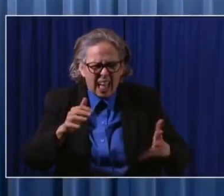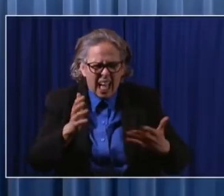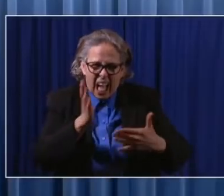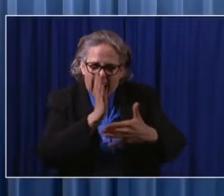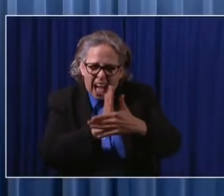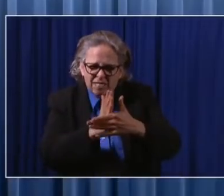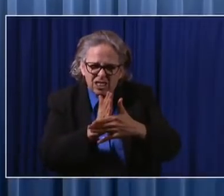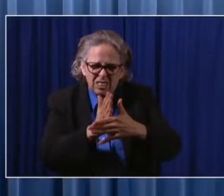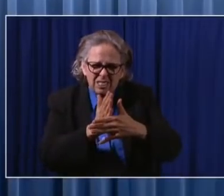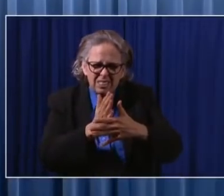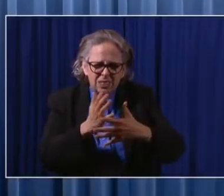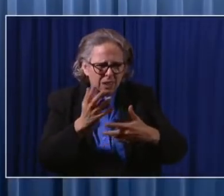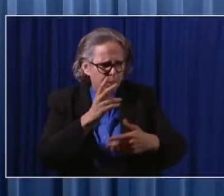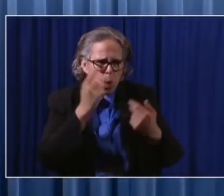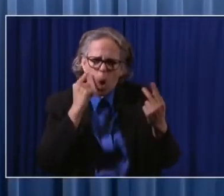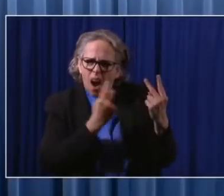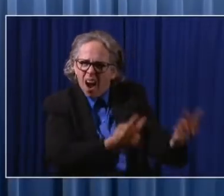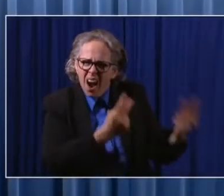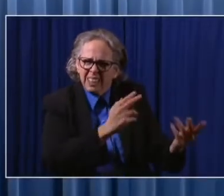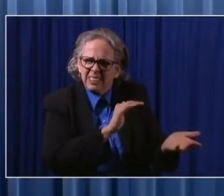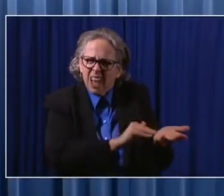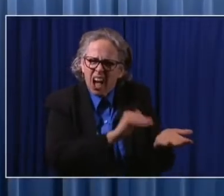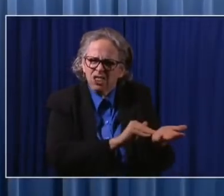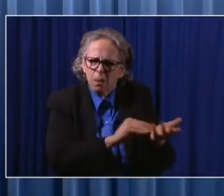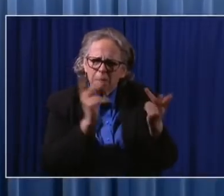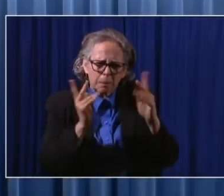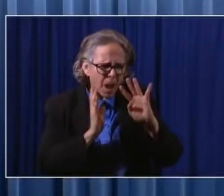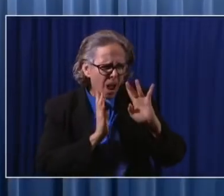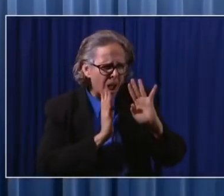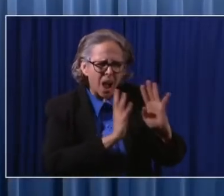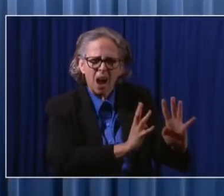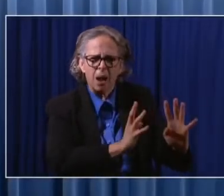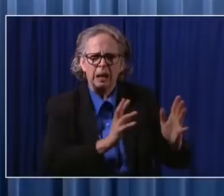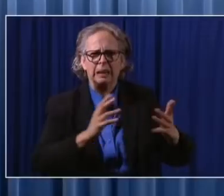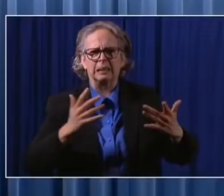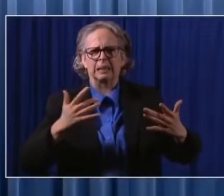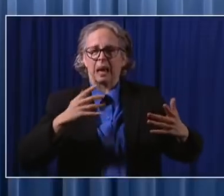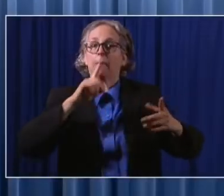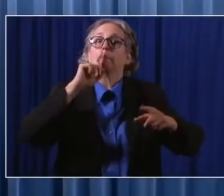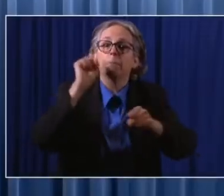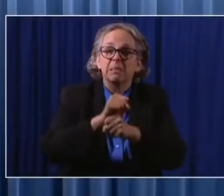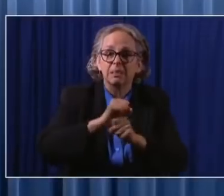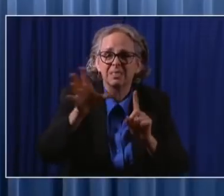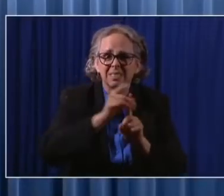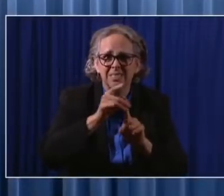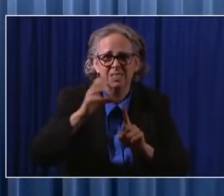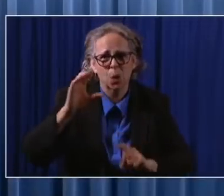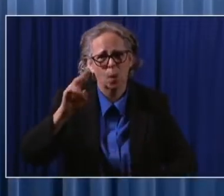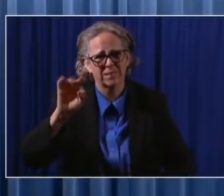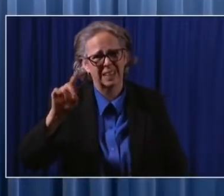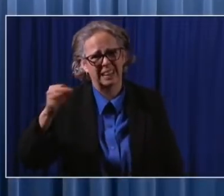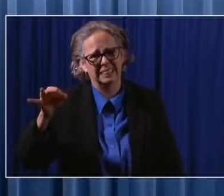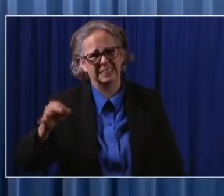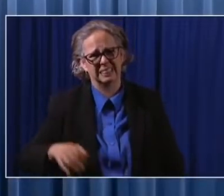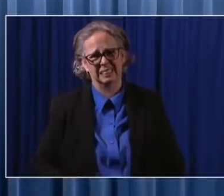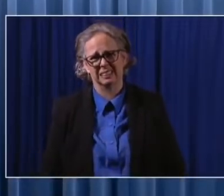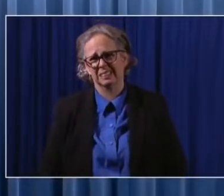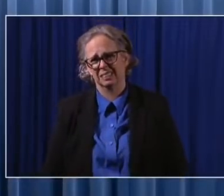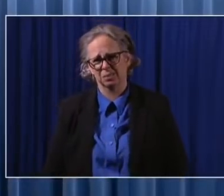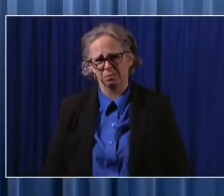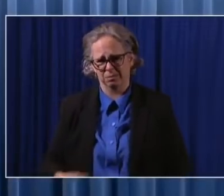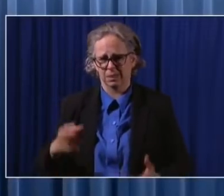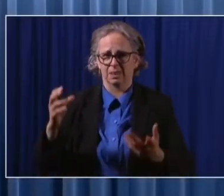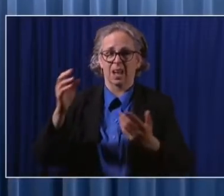or confirmed COVID. Finally, more residents of Cuyahoga County were admitted to the hospitals for COVID-19. The